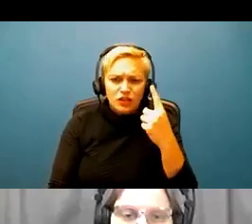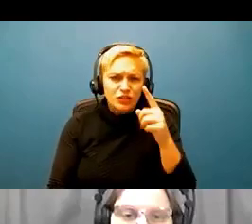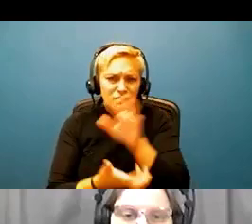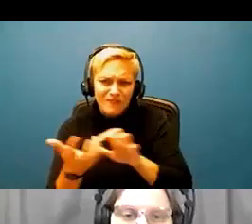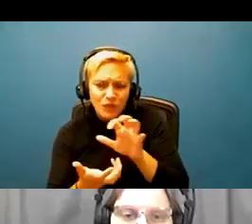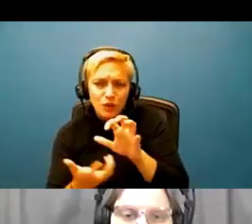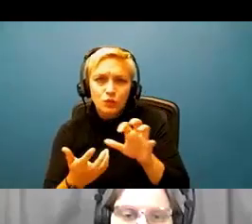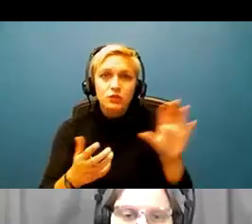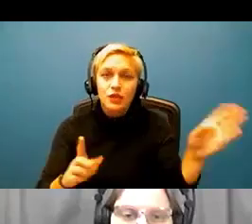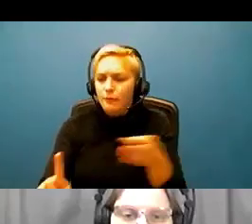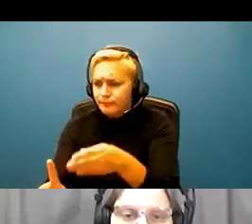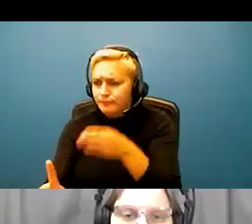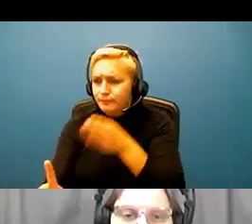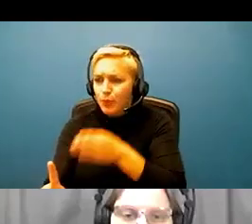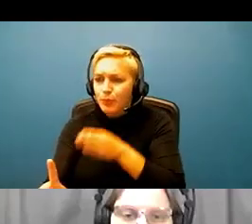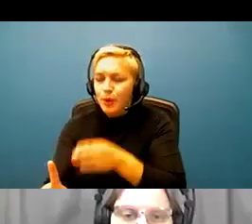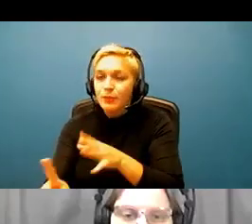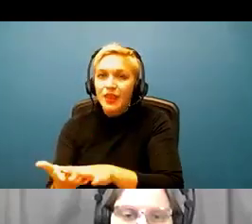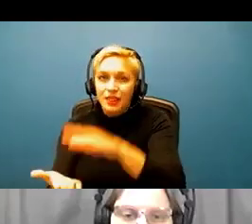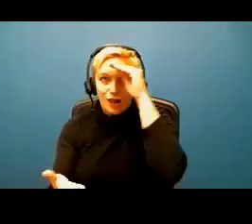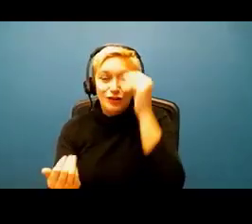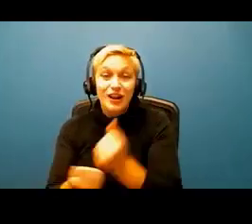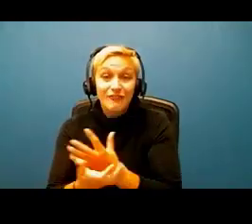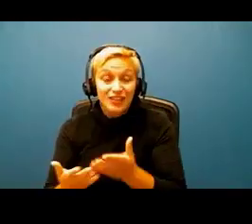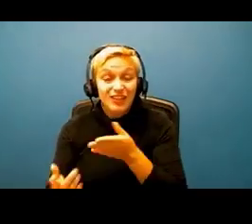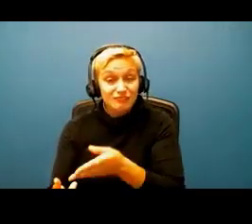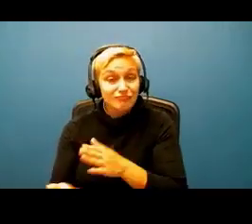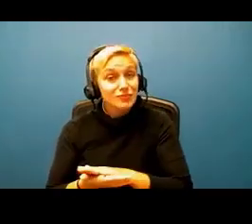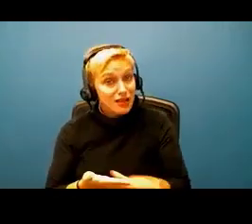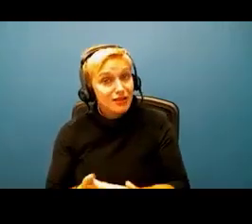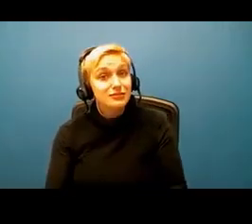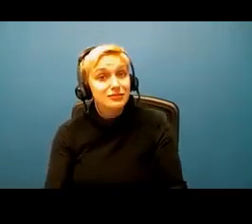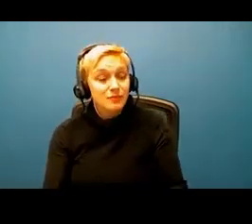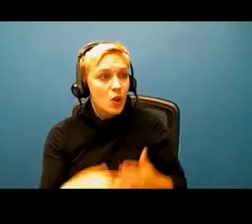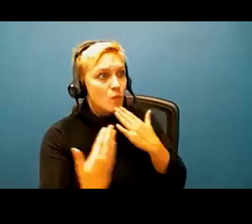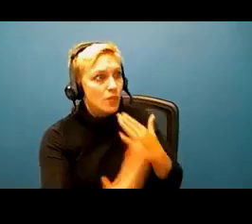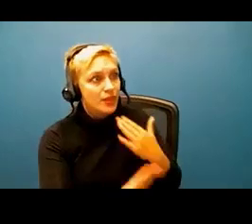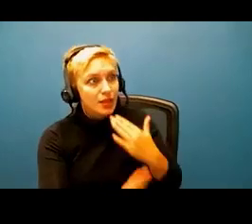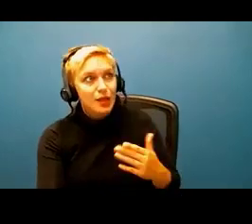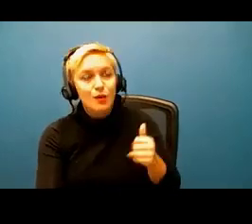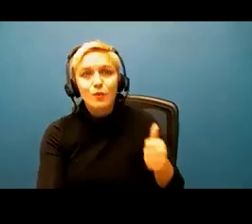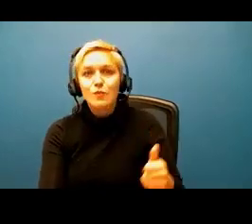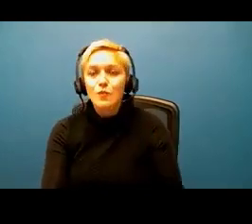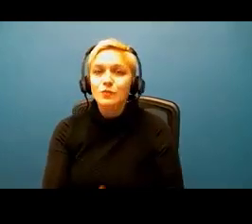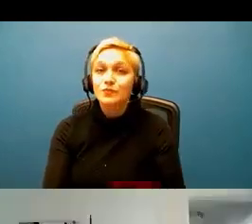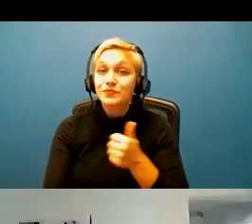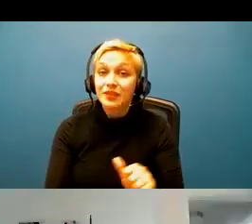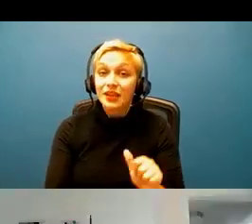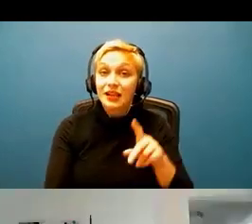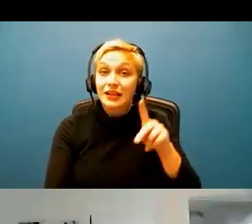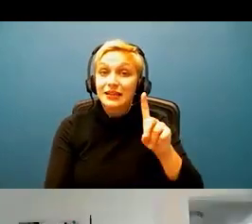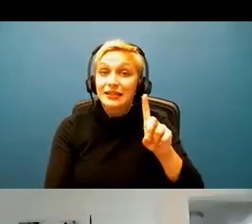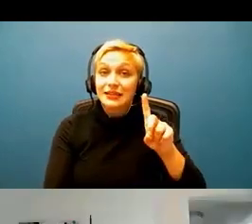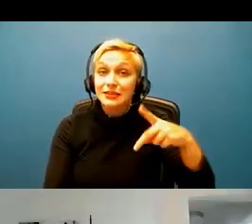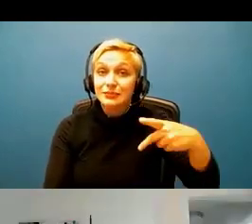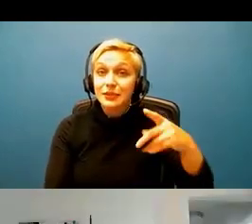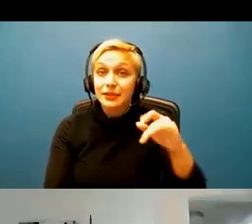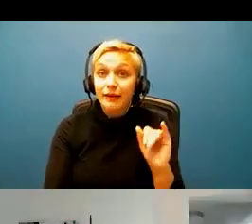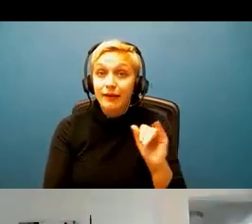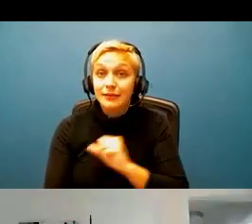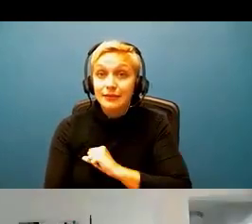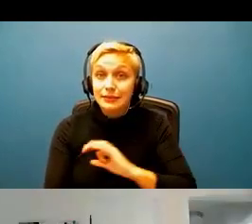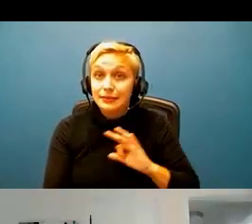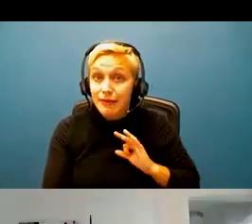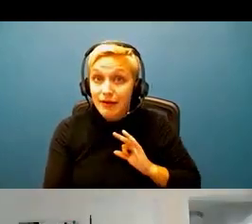you. Anyone else, DPI staff or DPI collaborators who want to